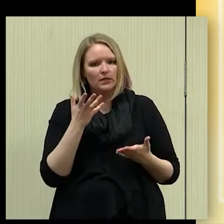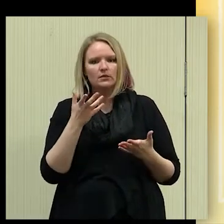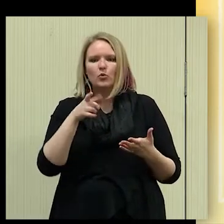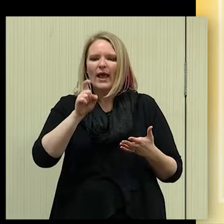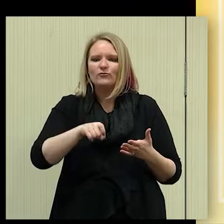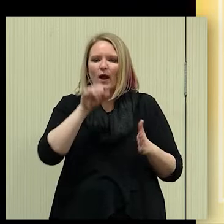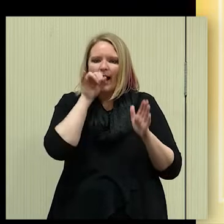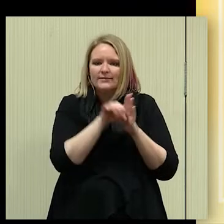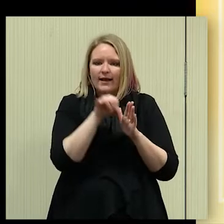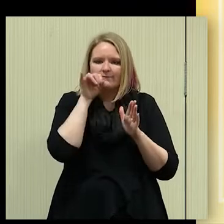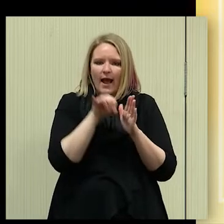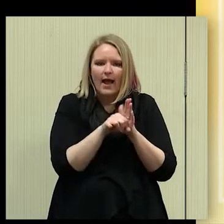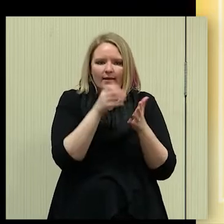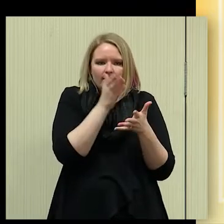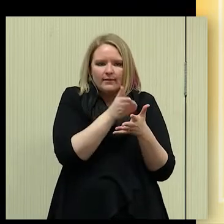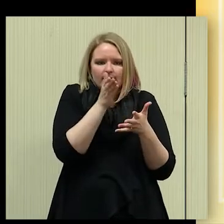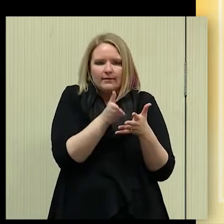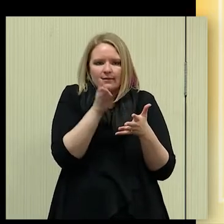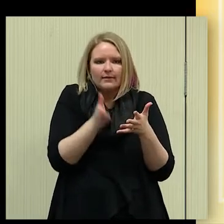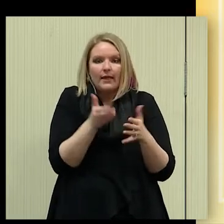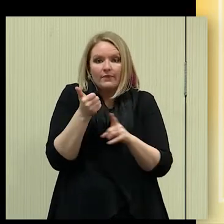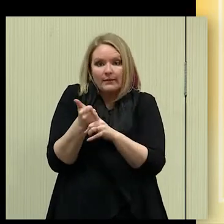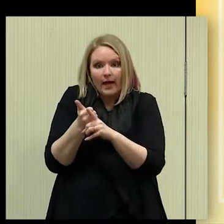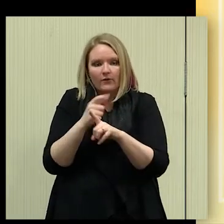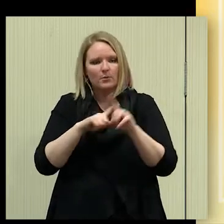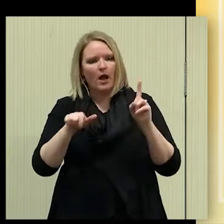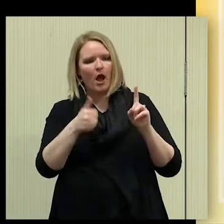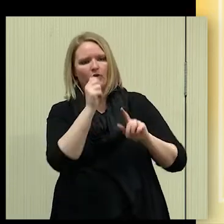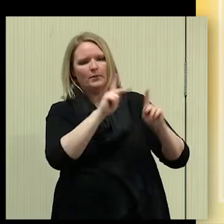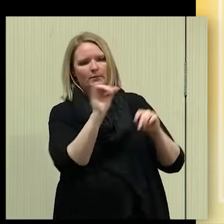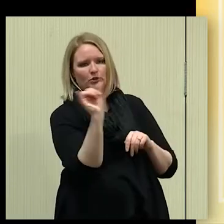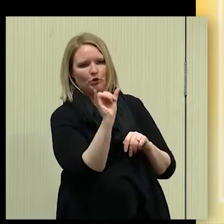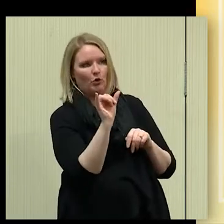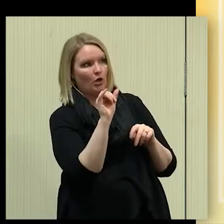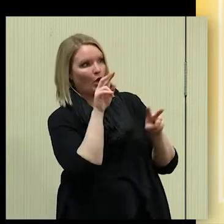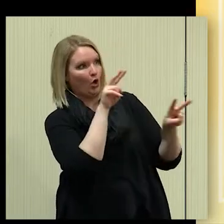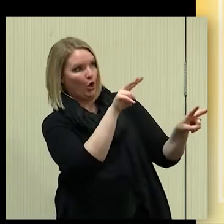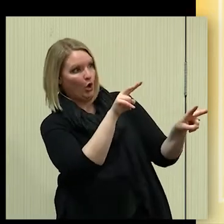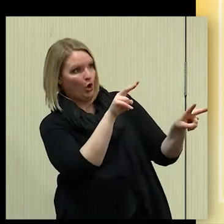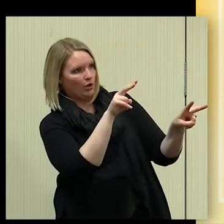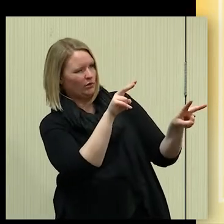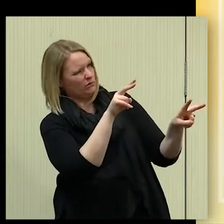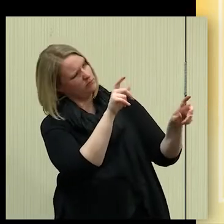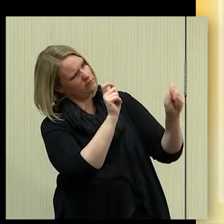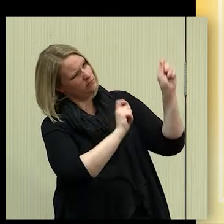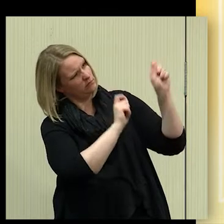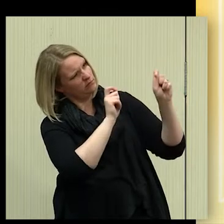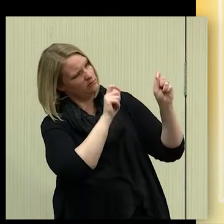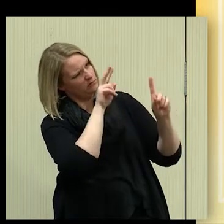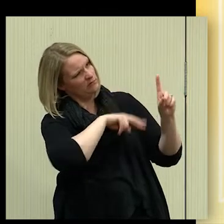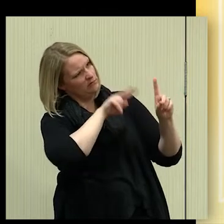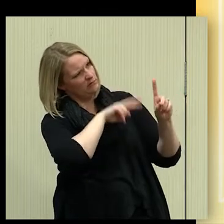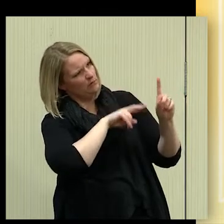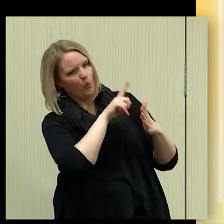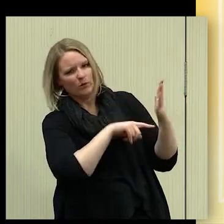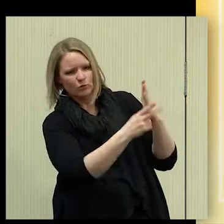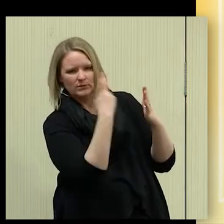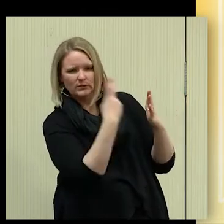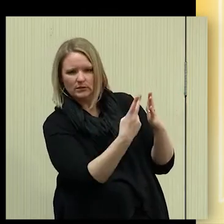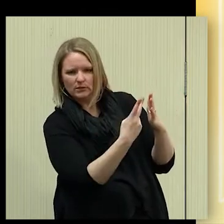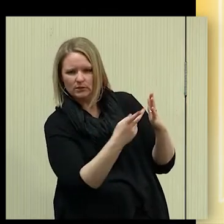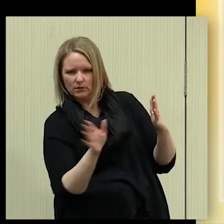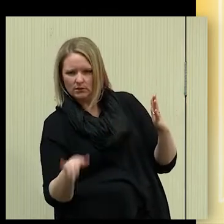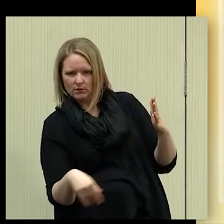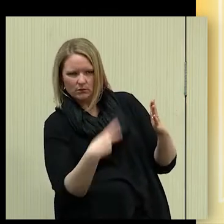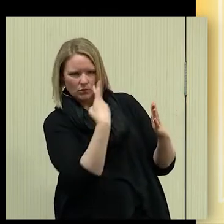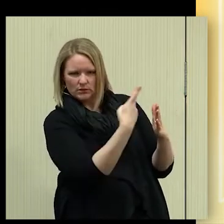them identify not only in themselves but in others. Look at, listen to, what do you hear from your peer? What do you see on your